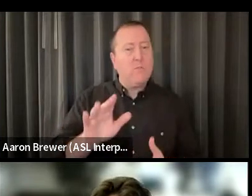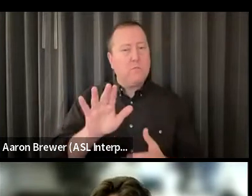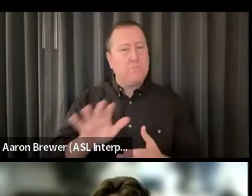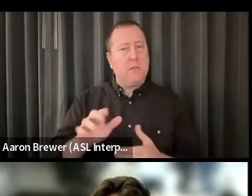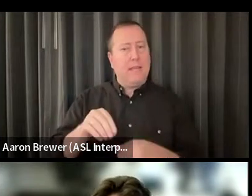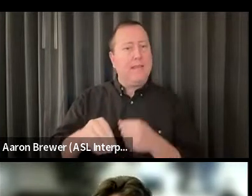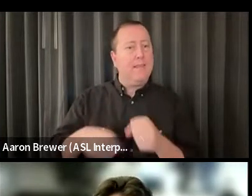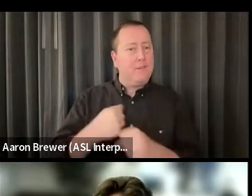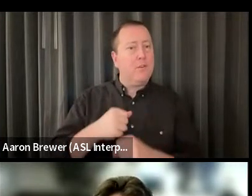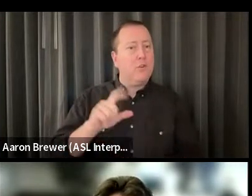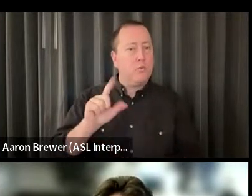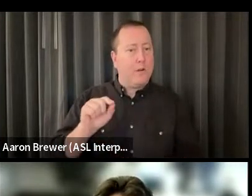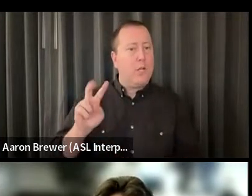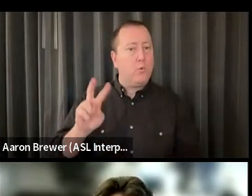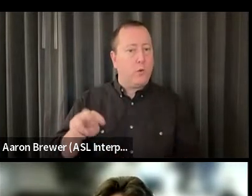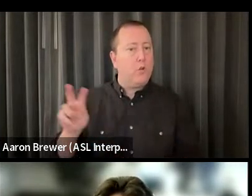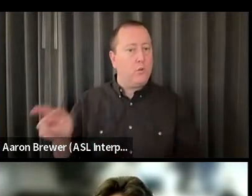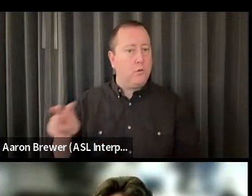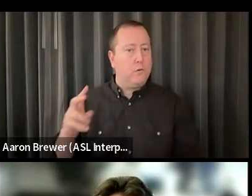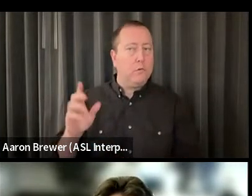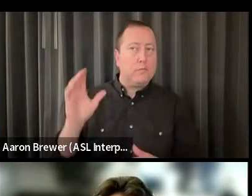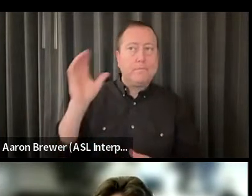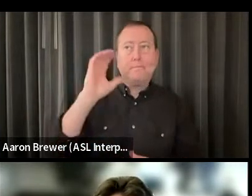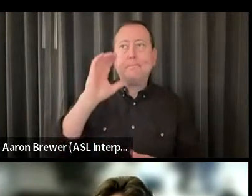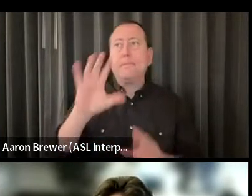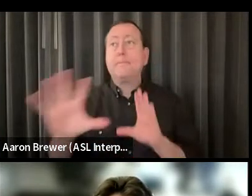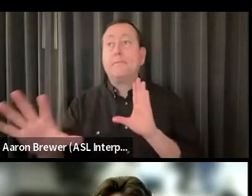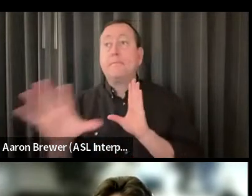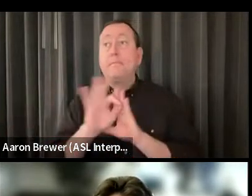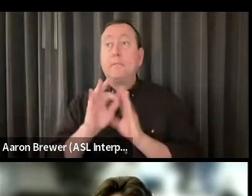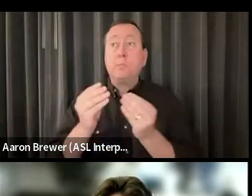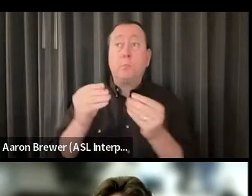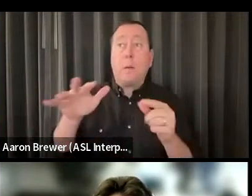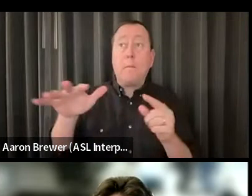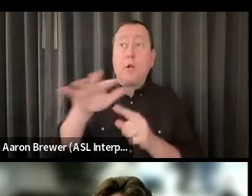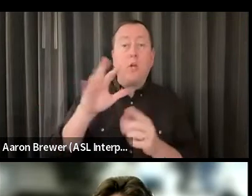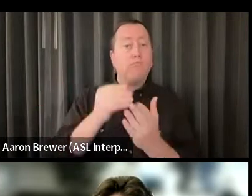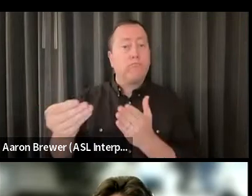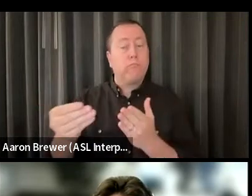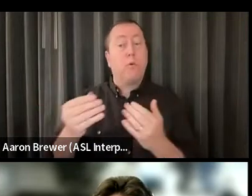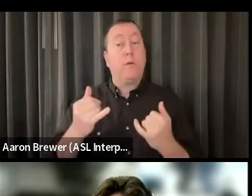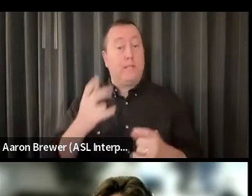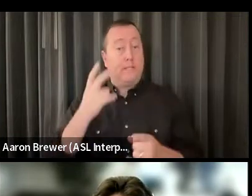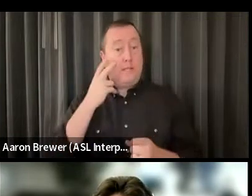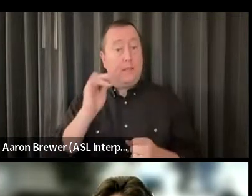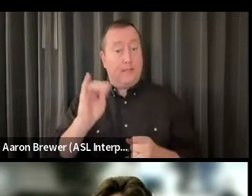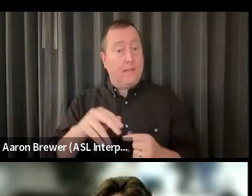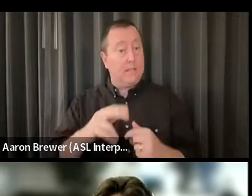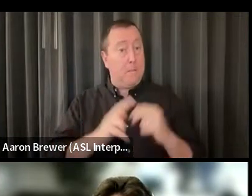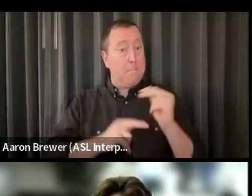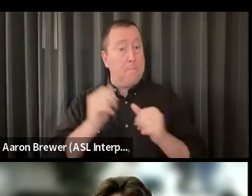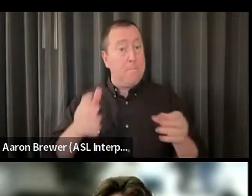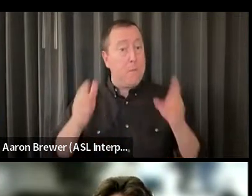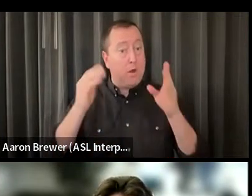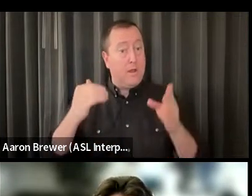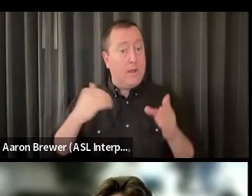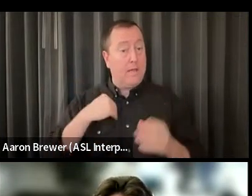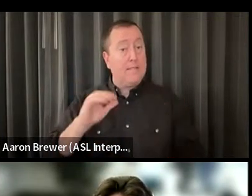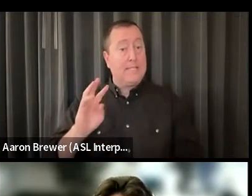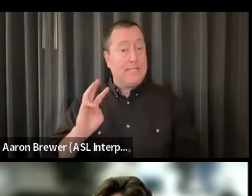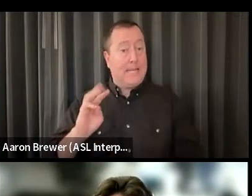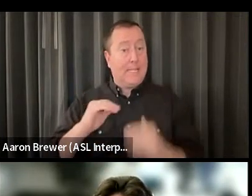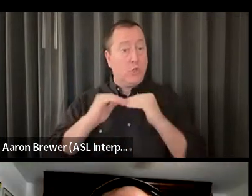2022. As you've seen, the property is a 6-story concrete building that was originally constructed as